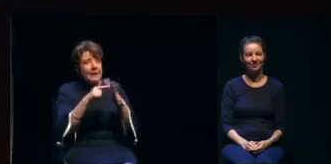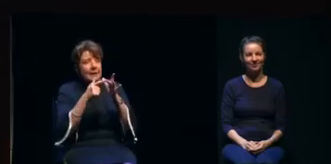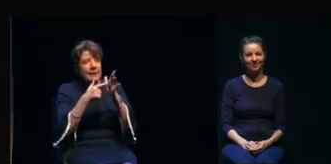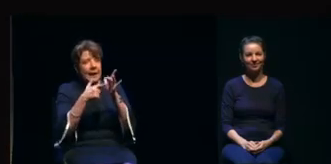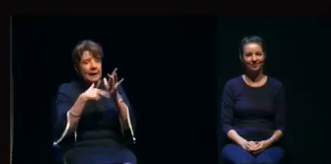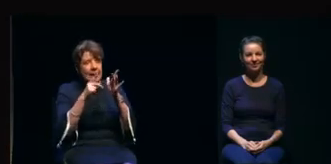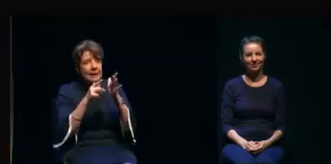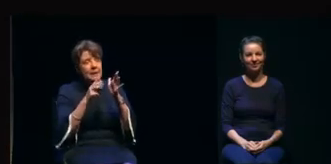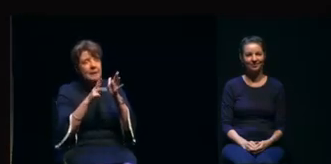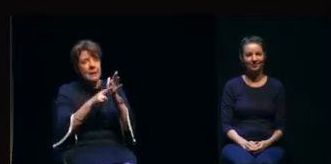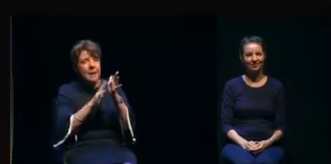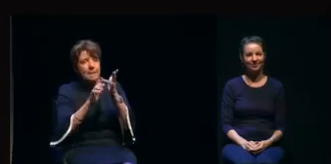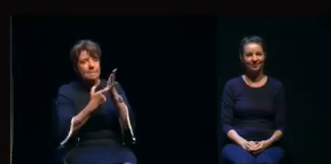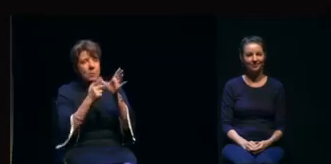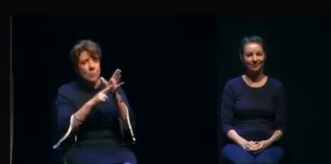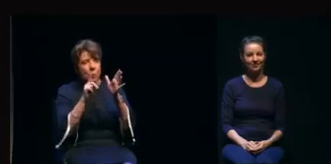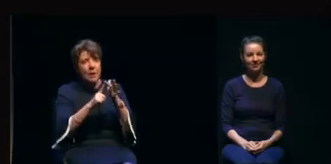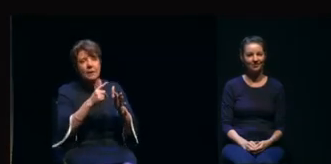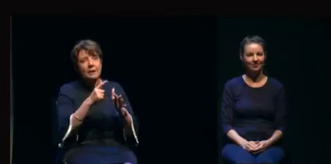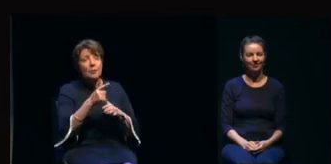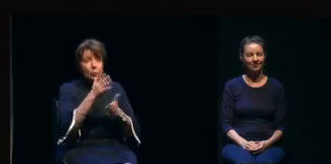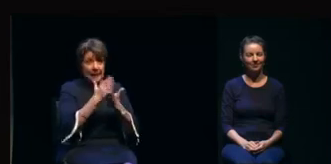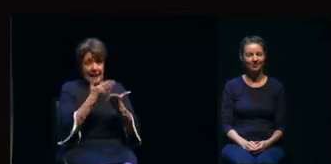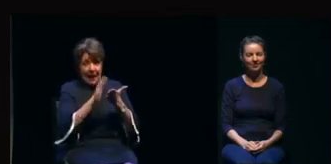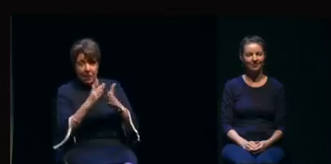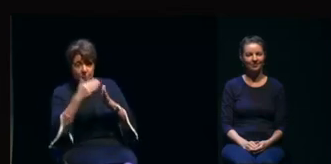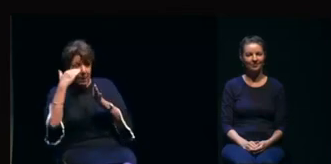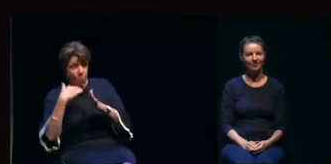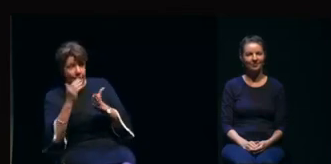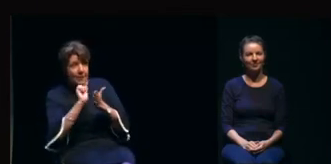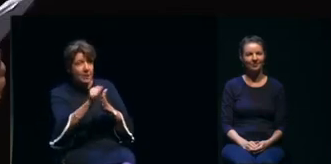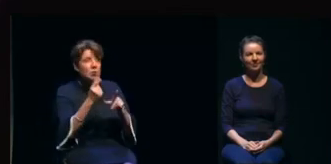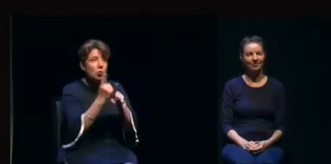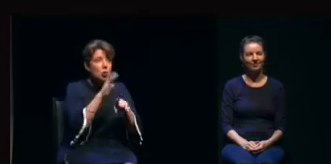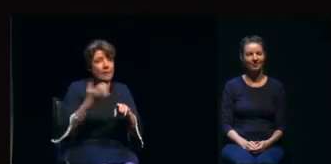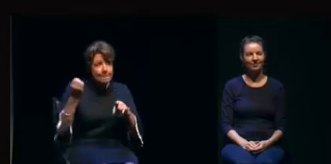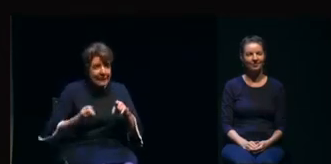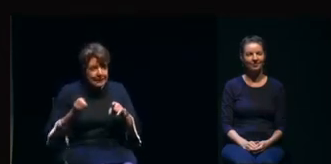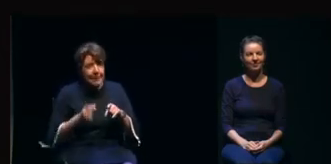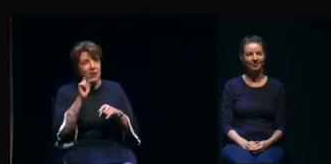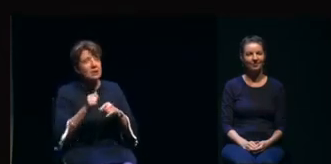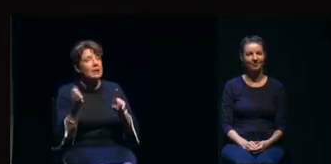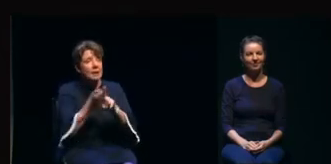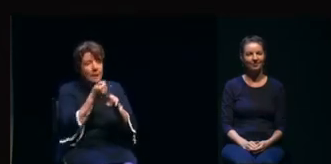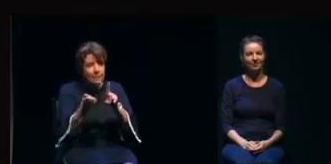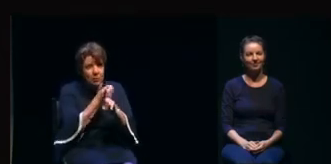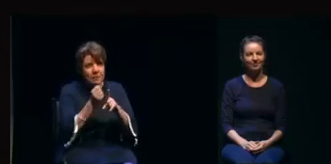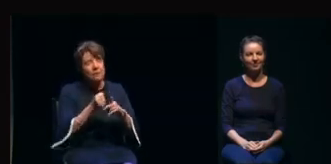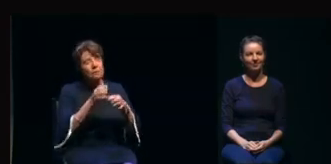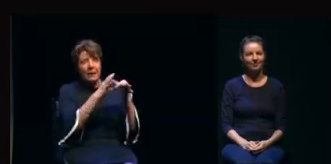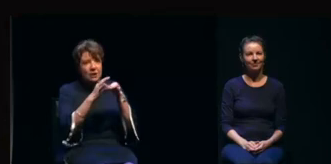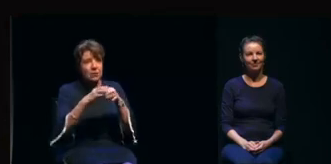Moran's 2011 feminist memoir, How to Be a Woman, covered masturbation, abusive relationships, and